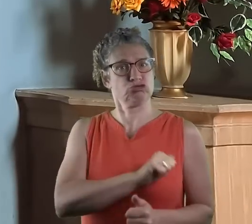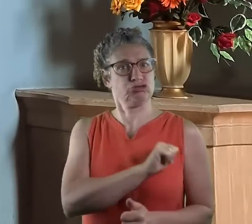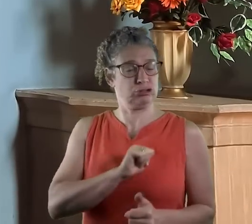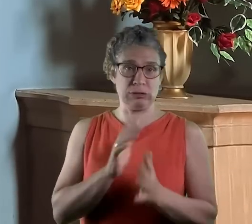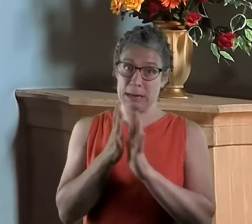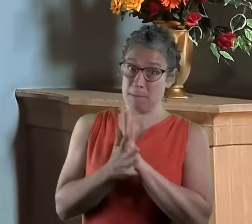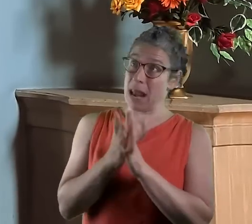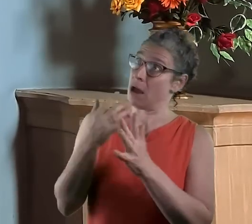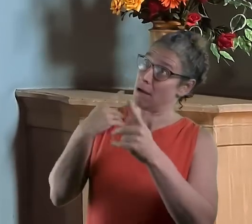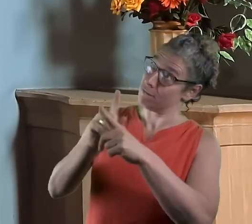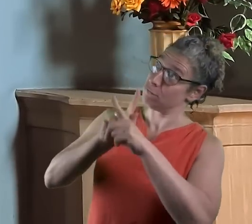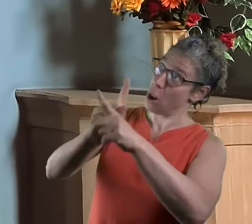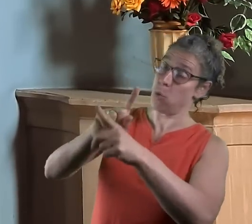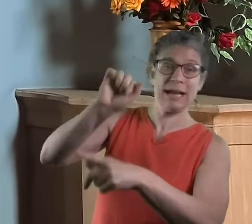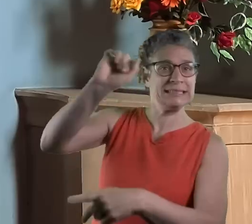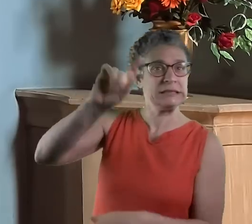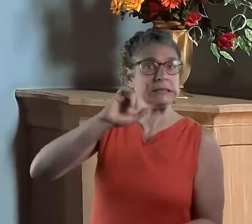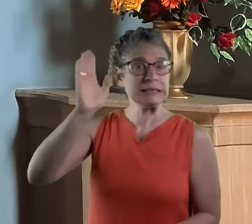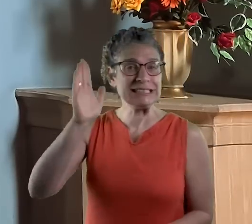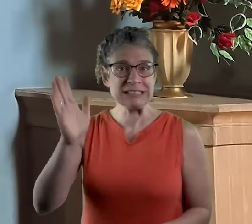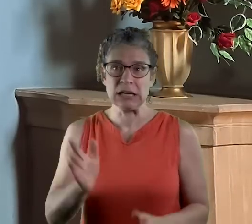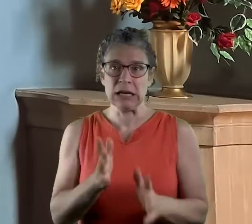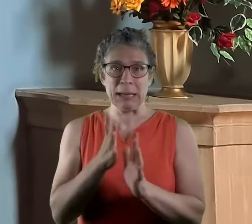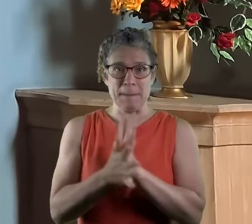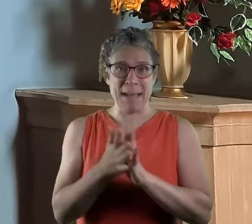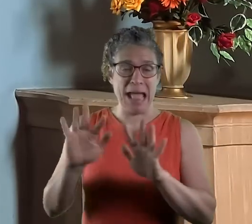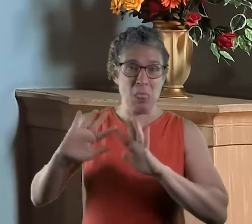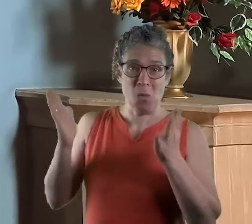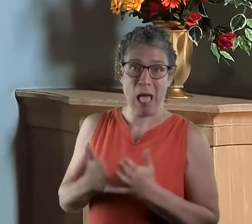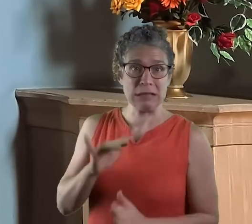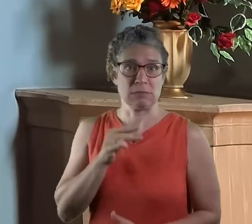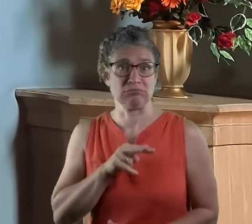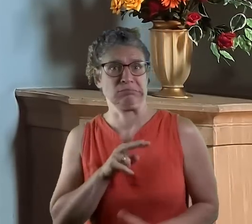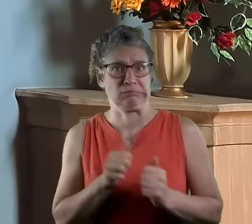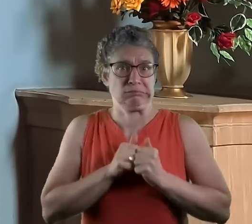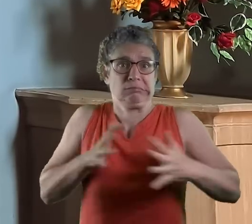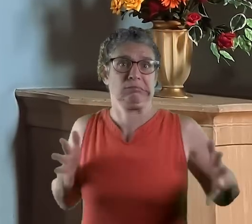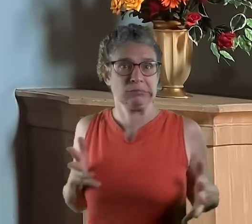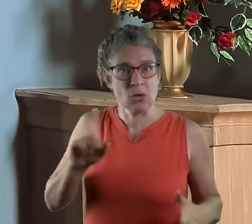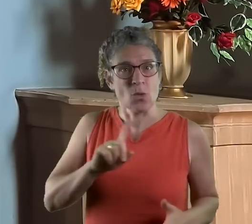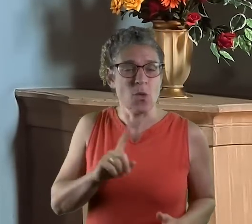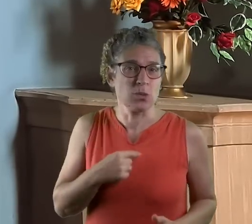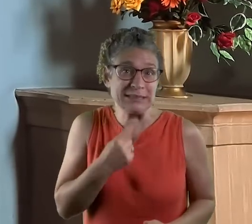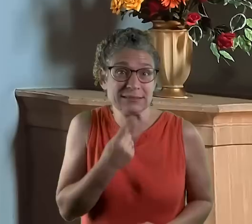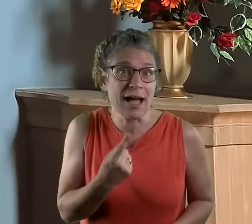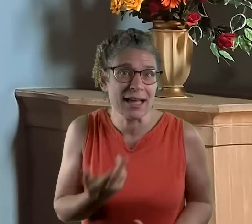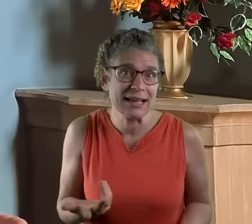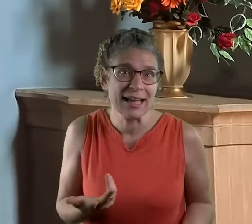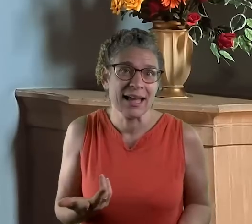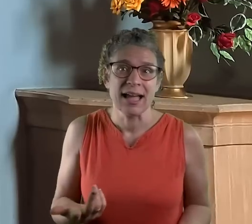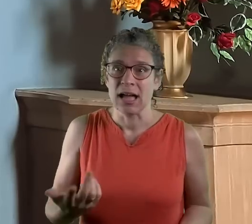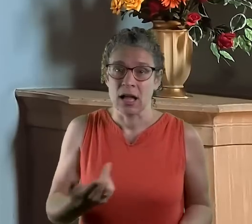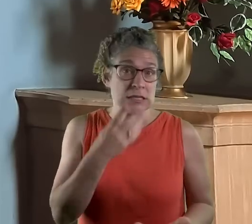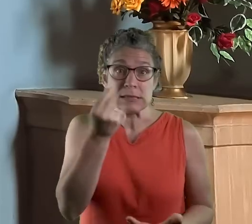a Christian and to follow Christ's teaching is not compatible with the rest of the world's ideas. Simply